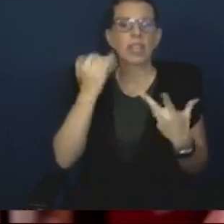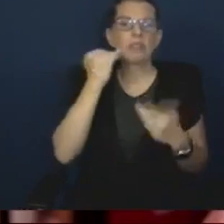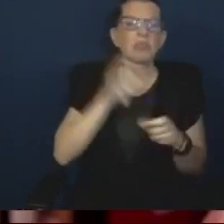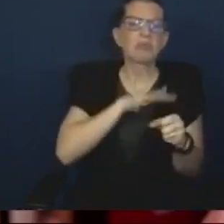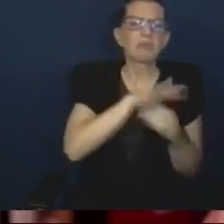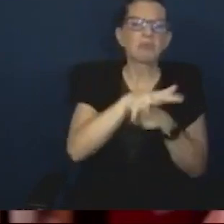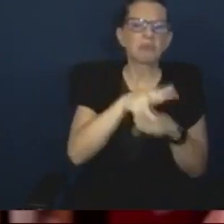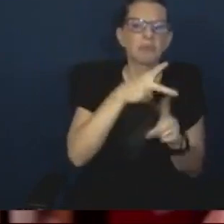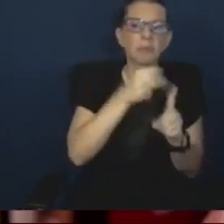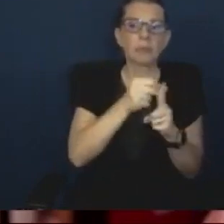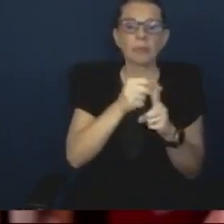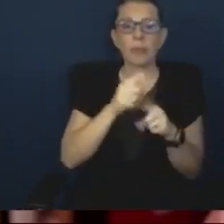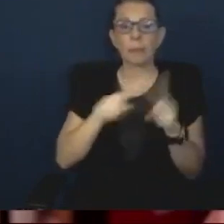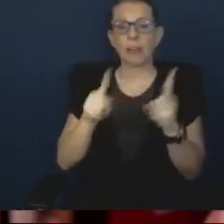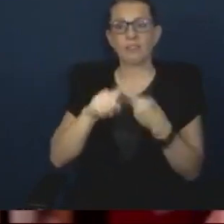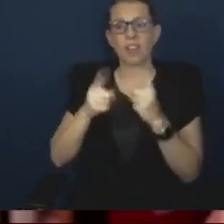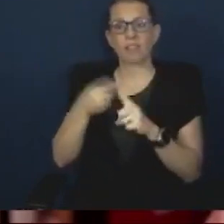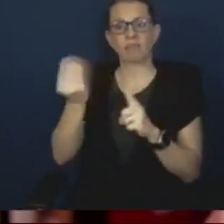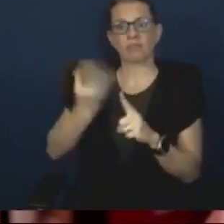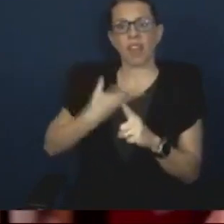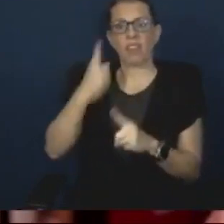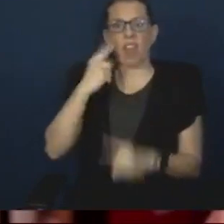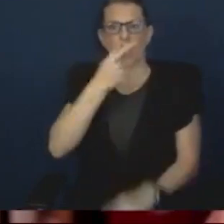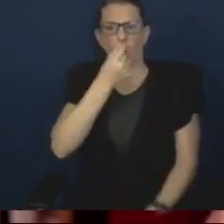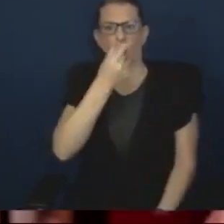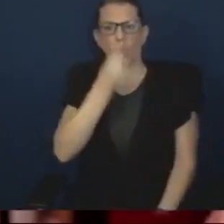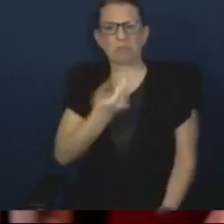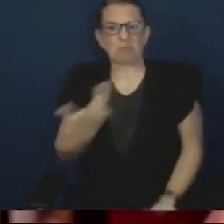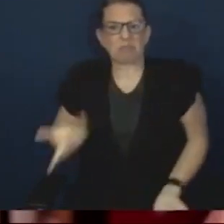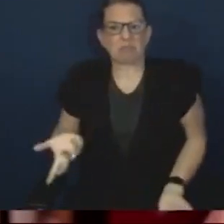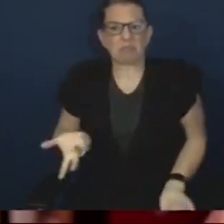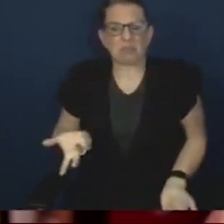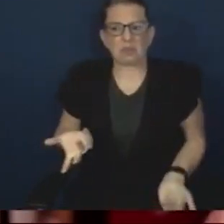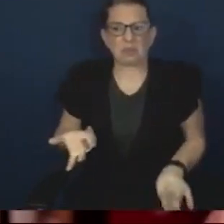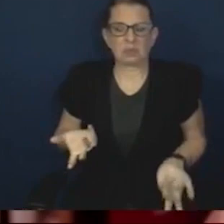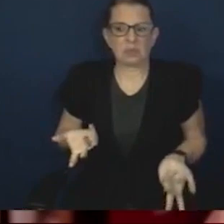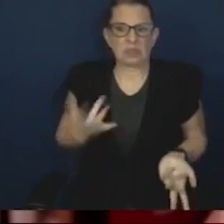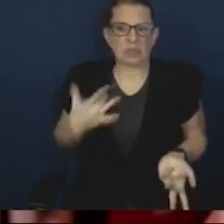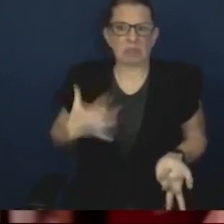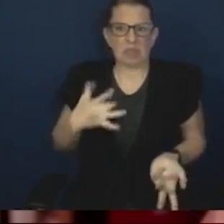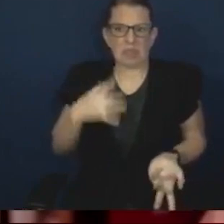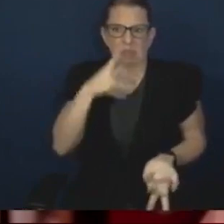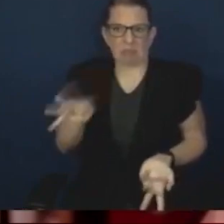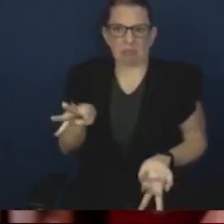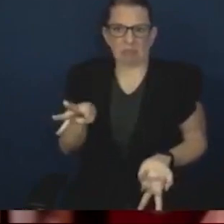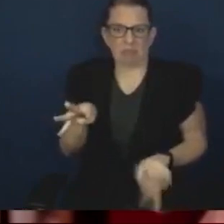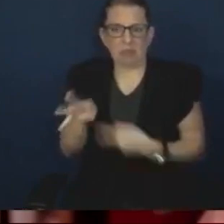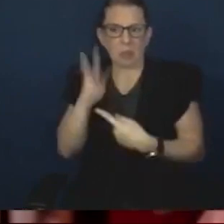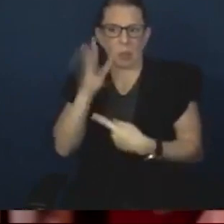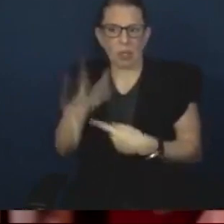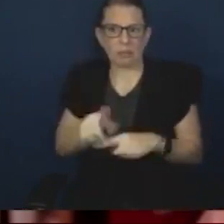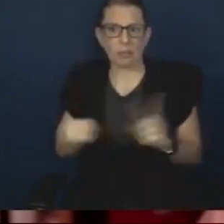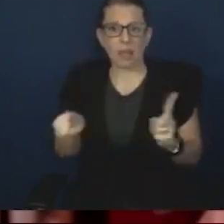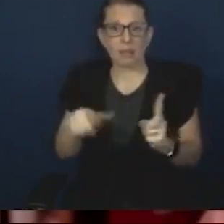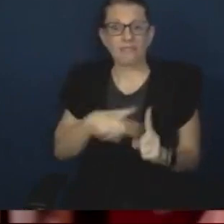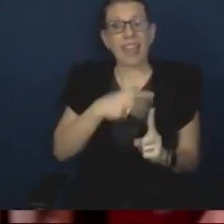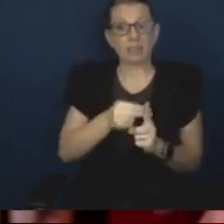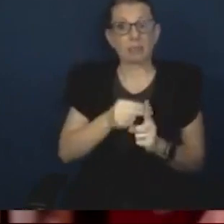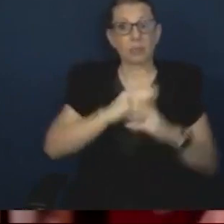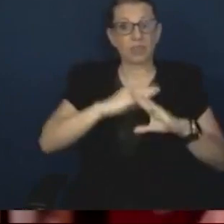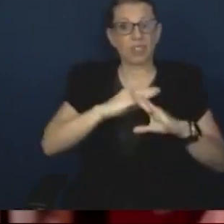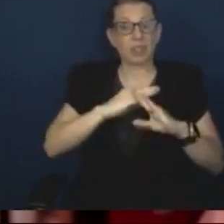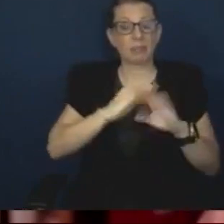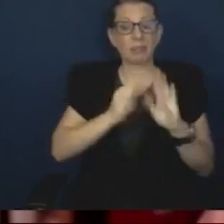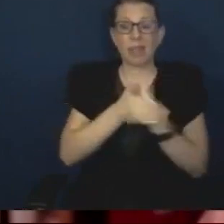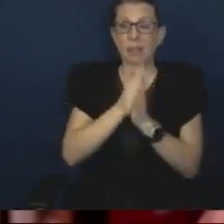said, I thought it was just a cold, and I would not normally have even paid attention to it. The vaccines are preventing you from getting